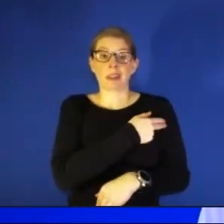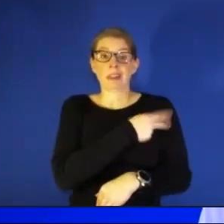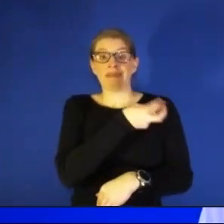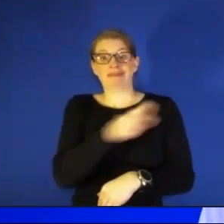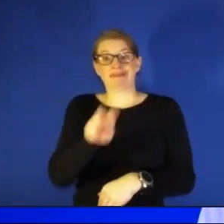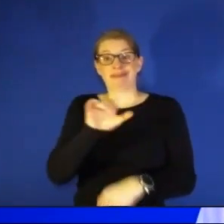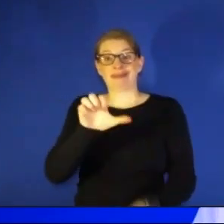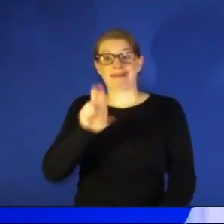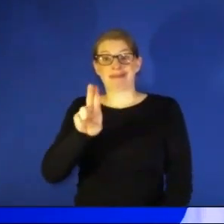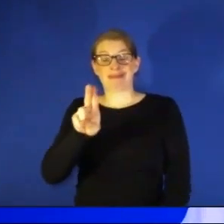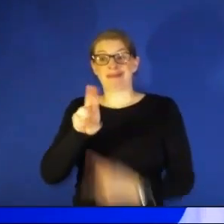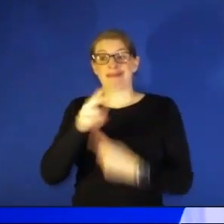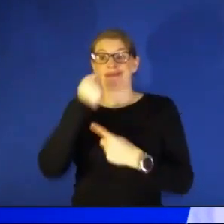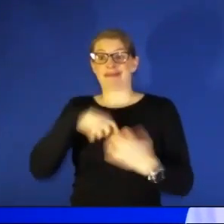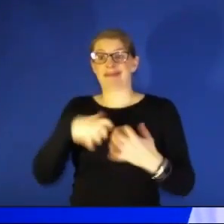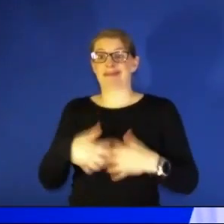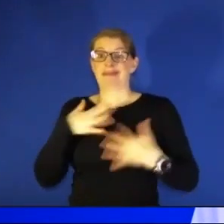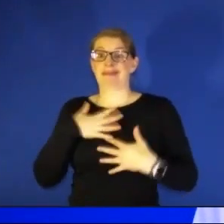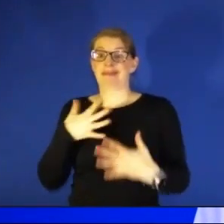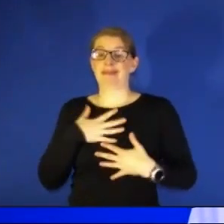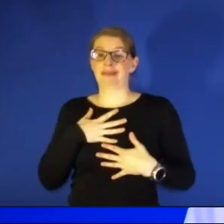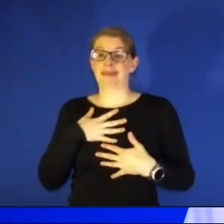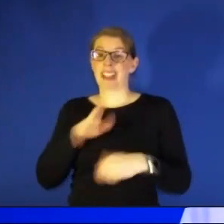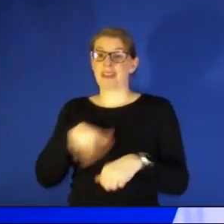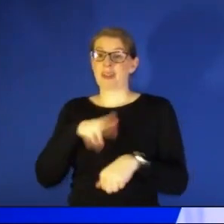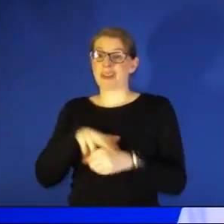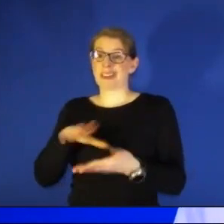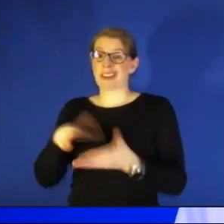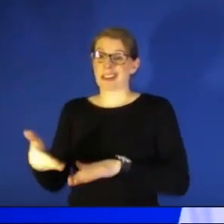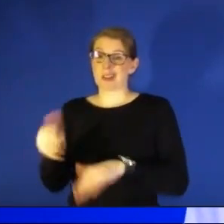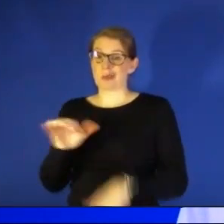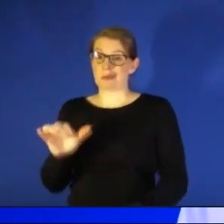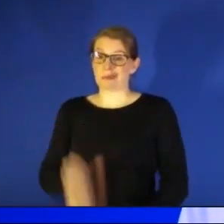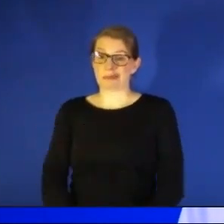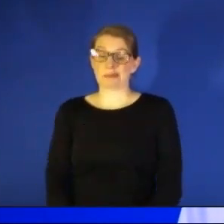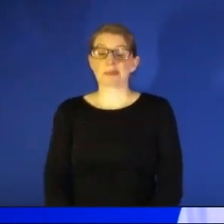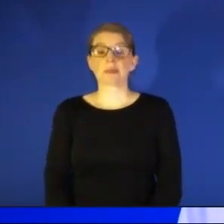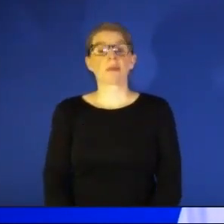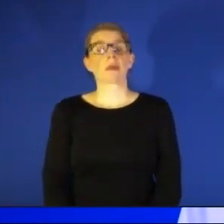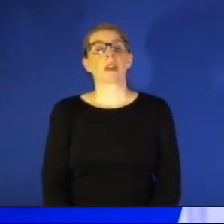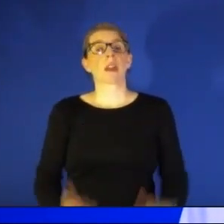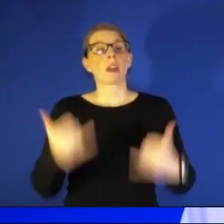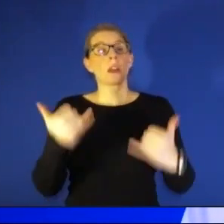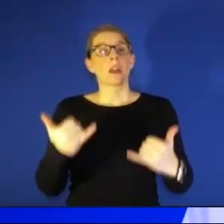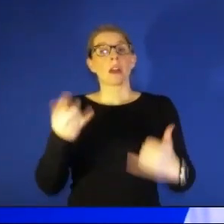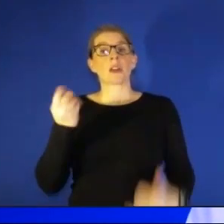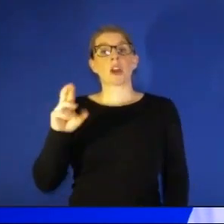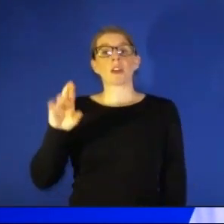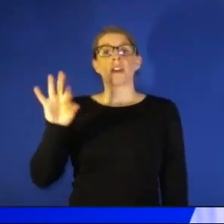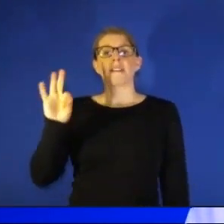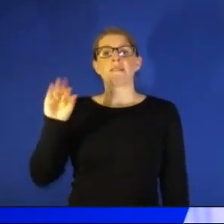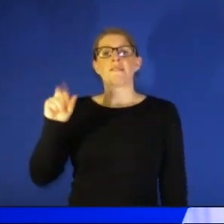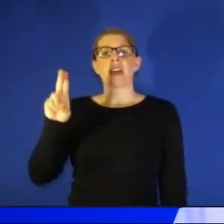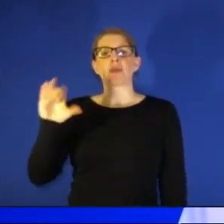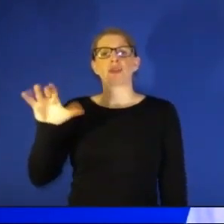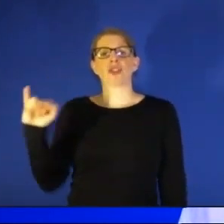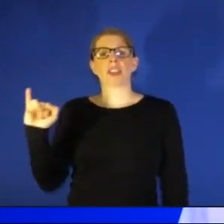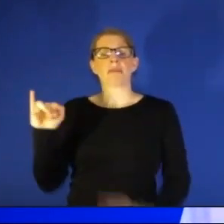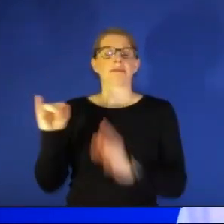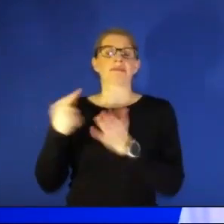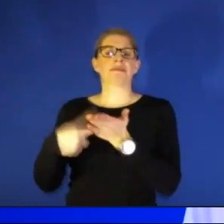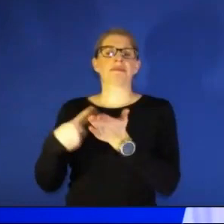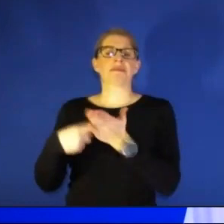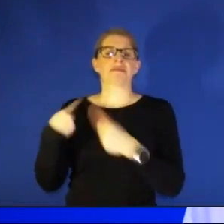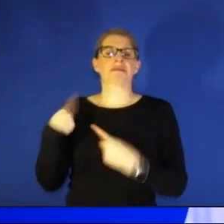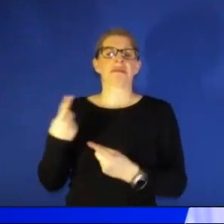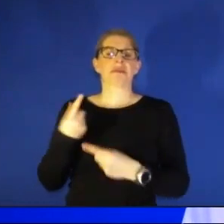ICU, being on the ventilator, and of course death. And so right now, and I think Dr. Fauci talked about this maybe in the last couple days, right now is the time